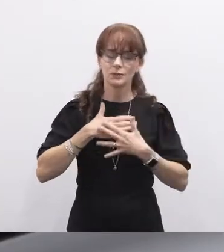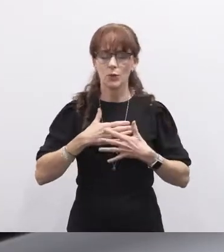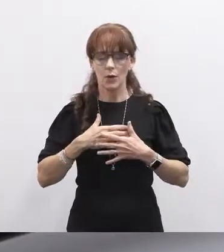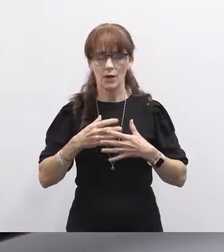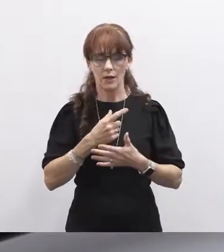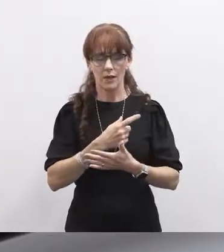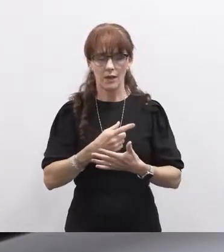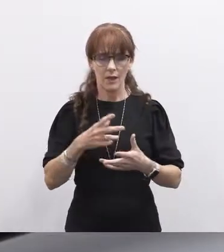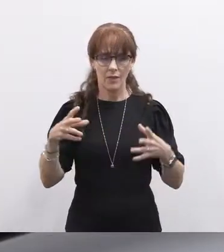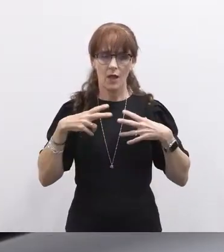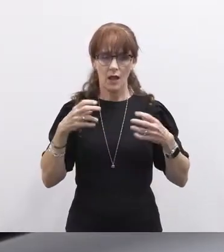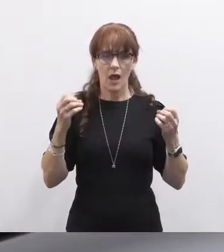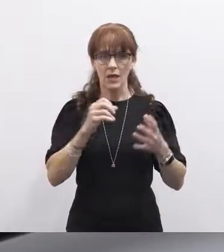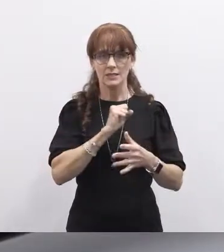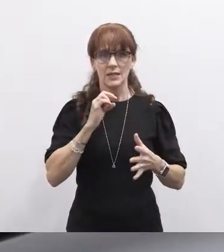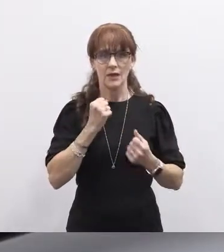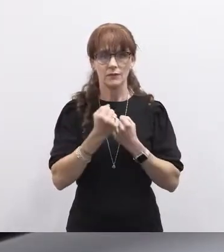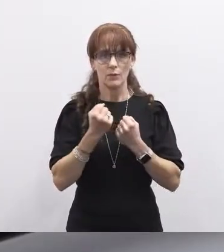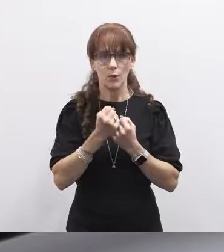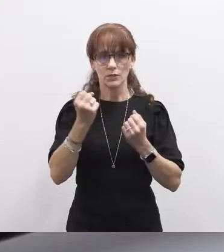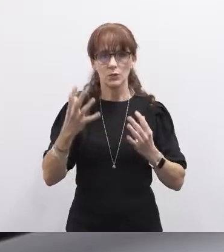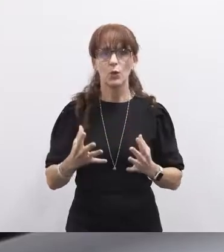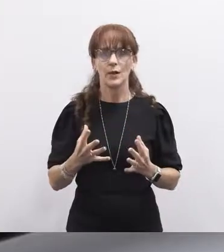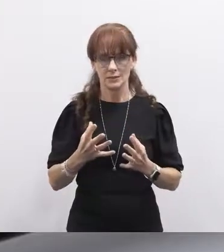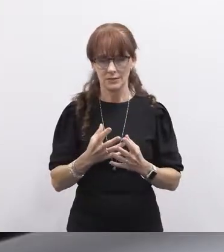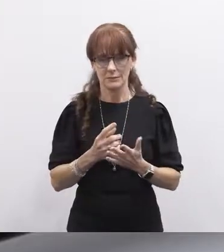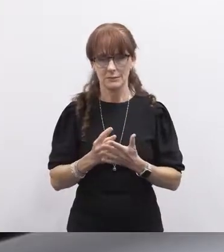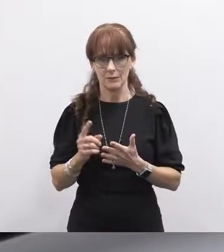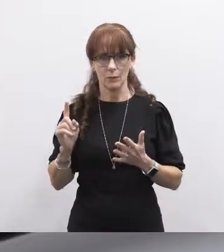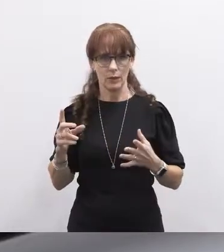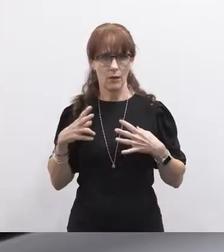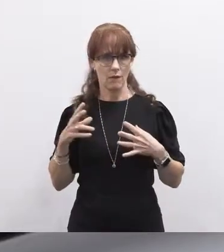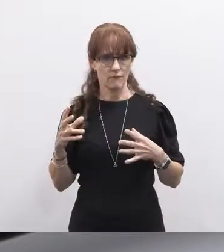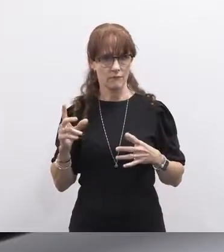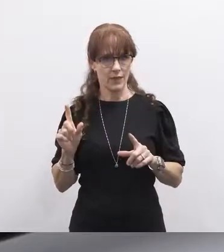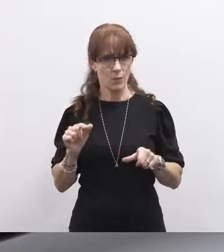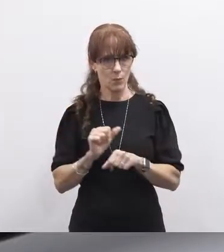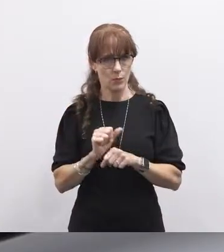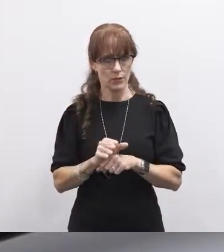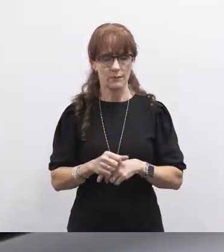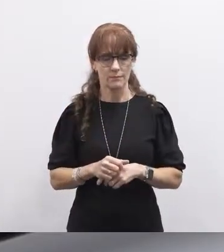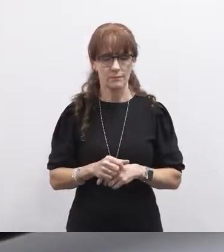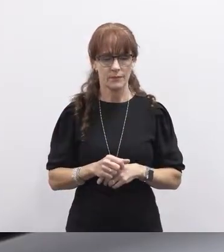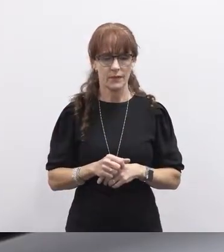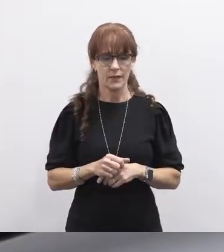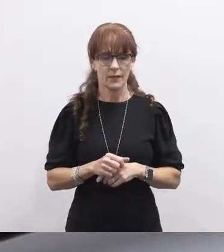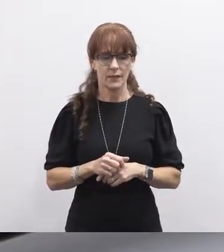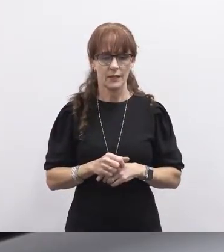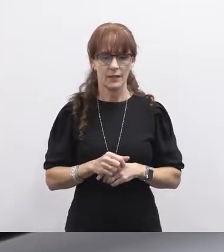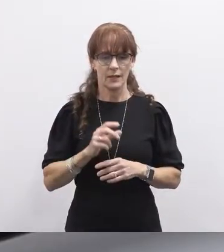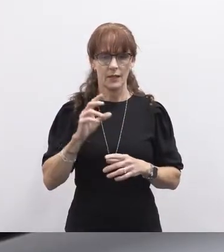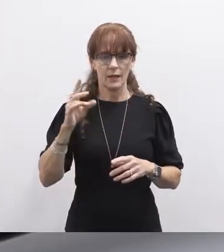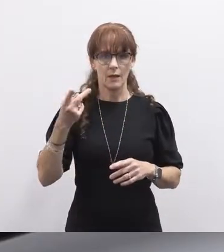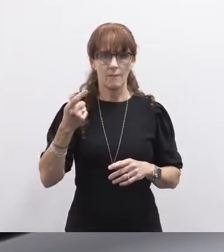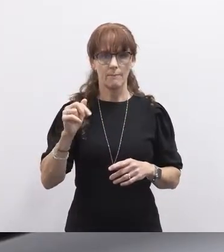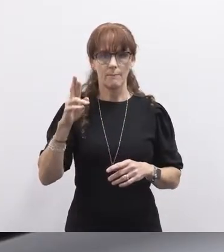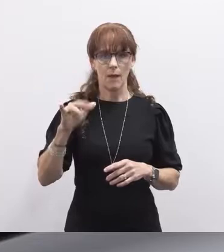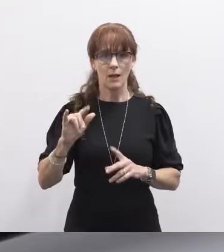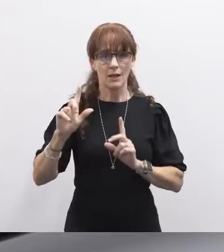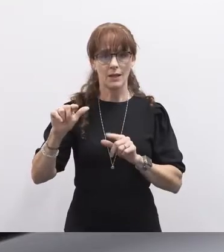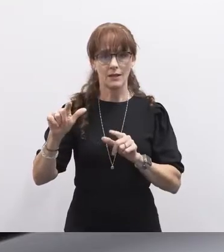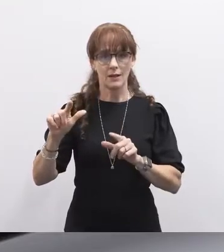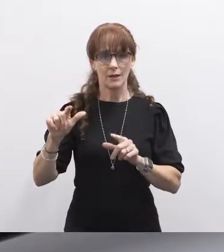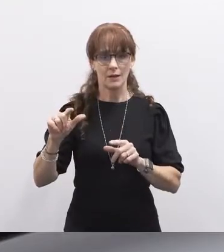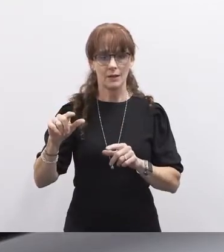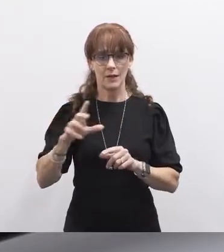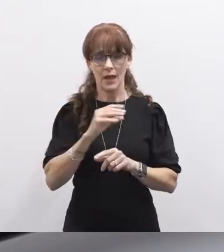enjoying the holiday, we had a lot of staff supporting our students. So thank you to those staff. And I'm just going to build on the Poly. I got to attend both Poly